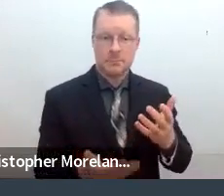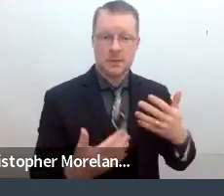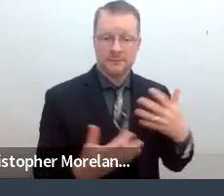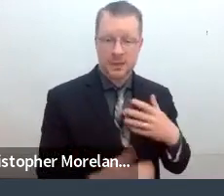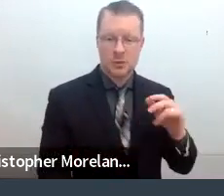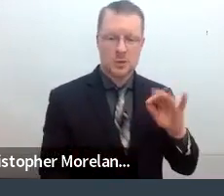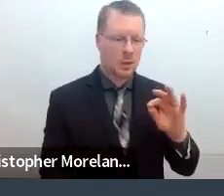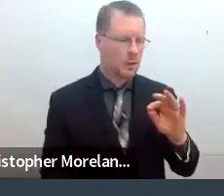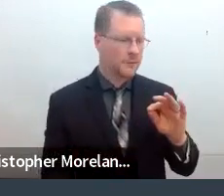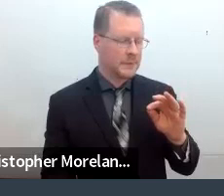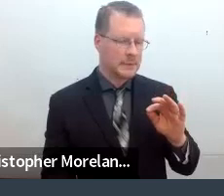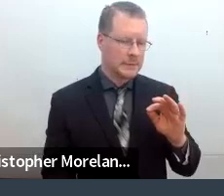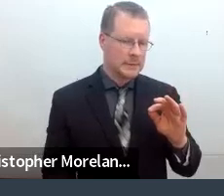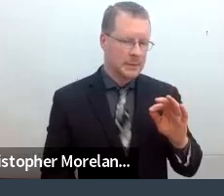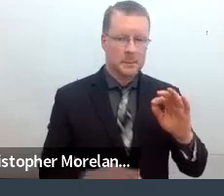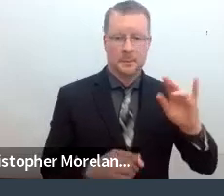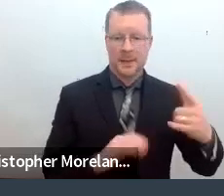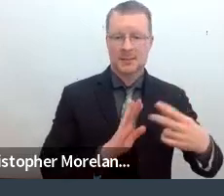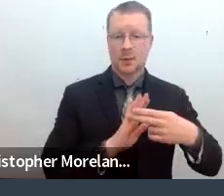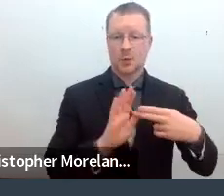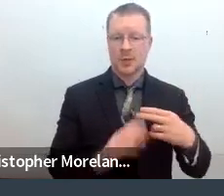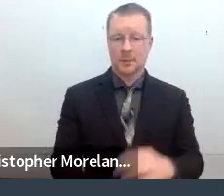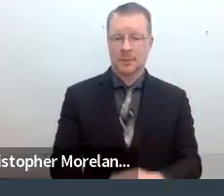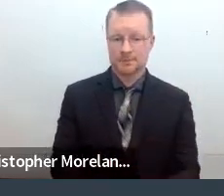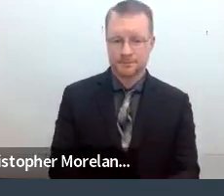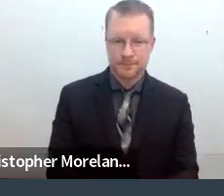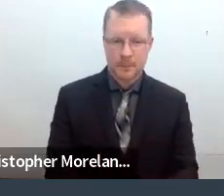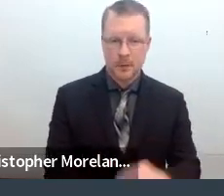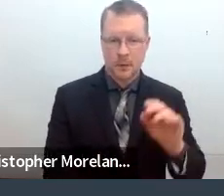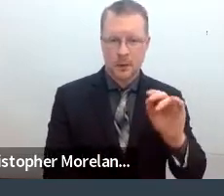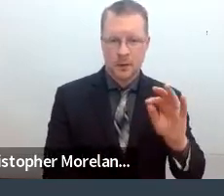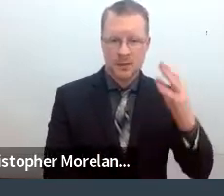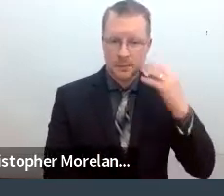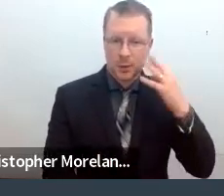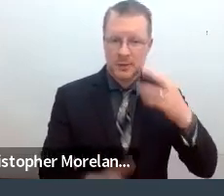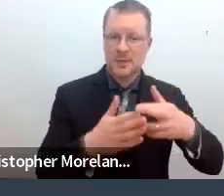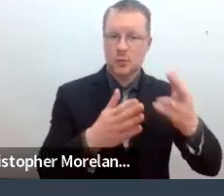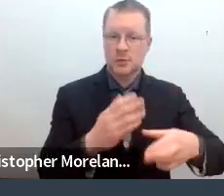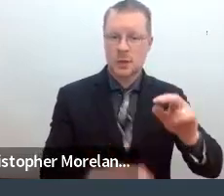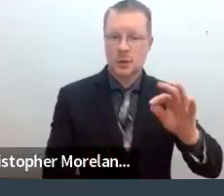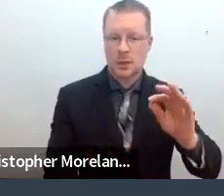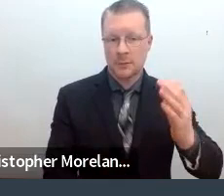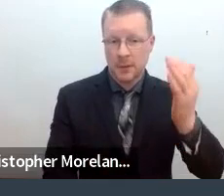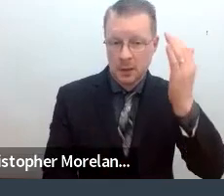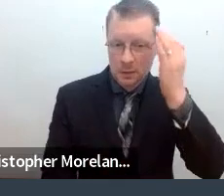needs with the fears of being stereotyped, of experiencing the